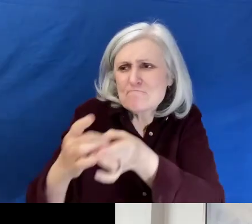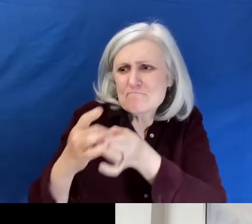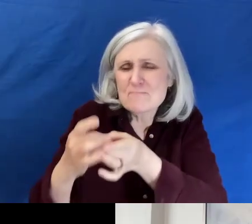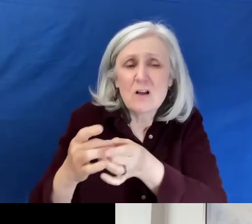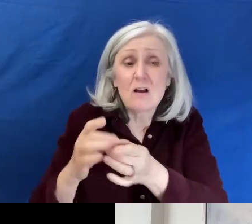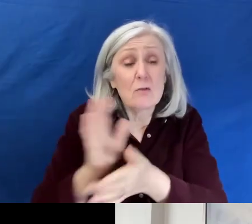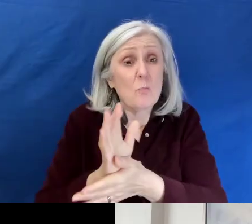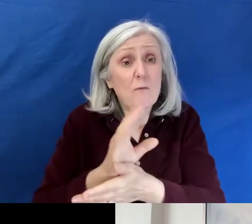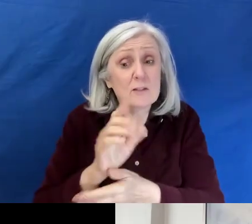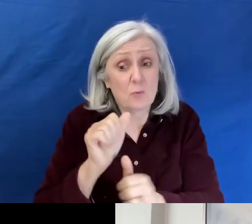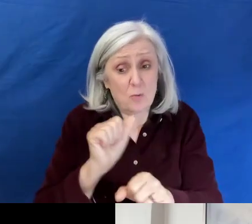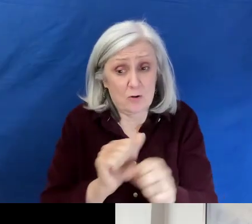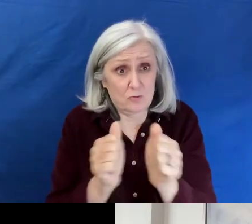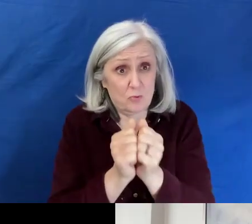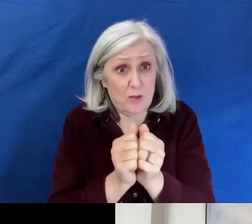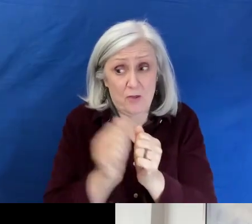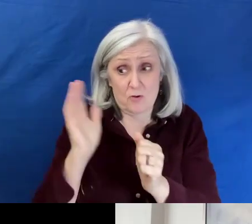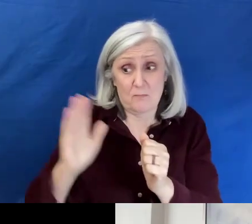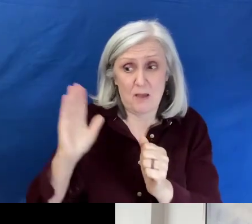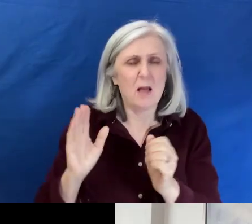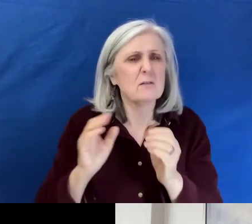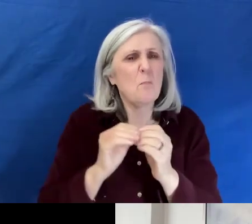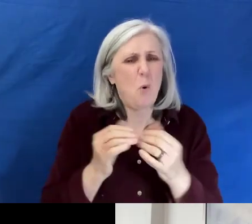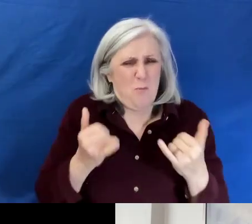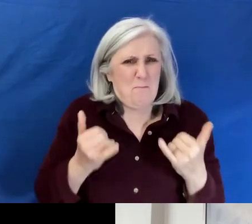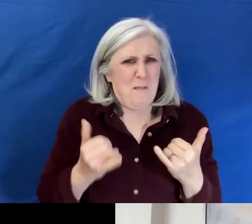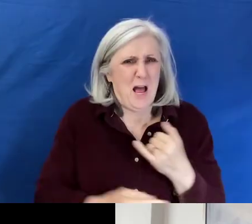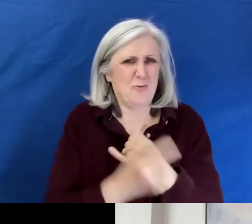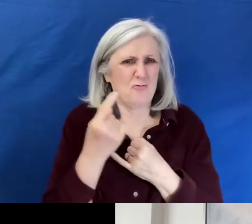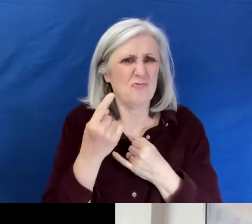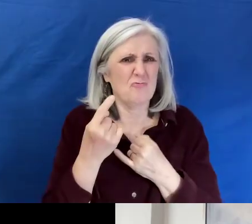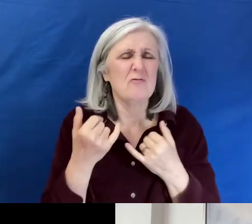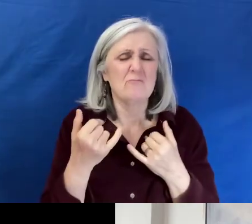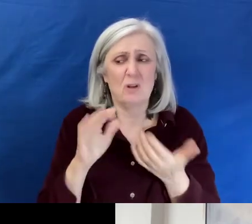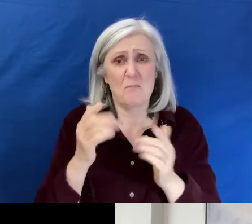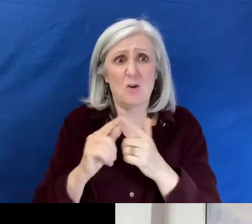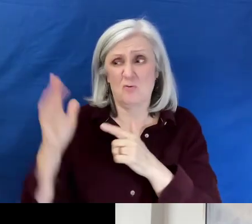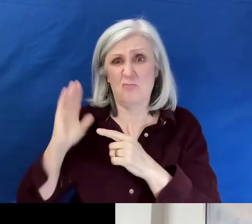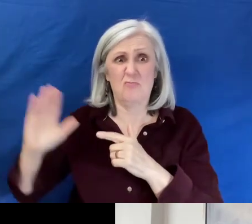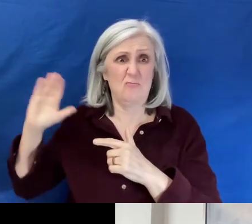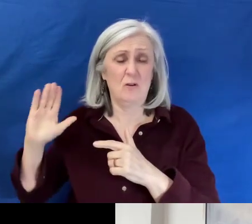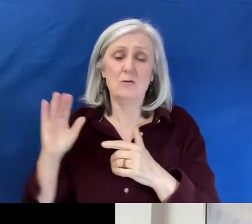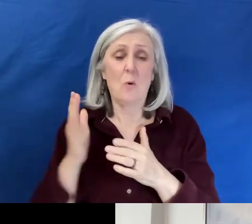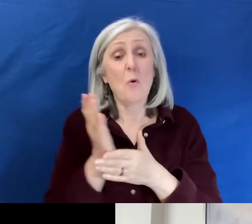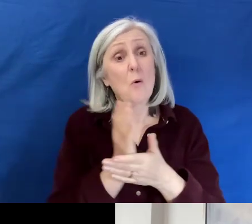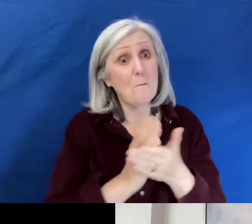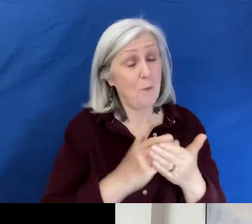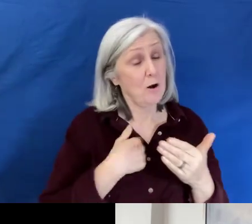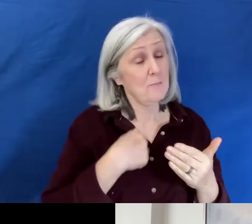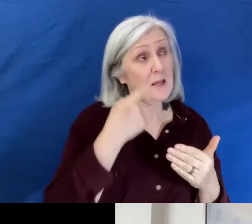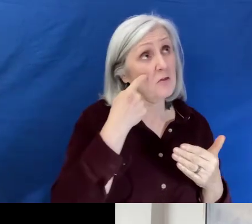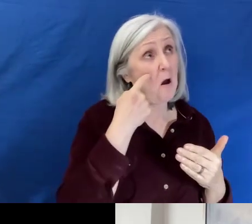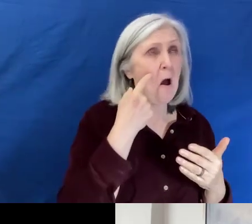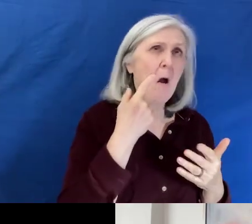in the past were more modern than, this period piece. So, part of me certainly thought, like, what would that